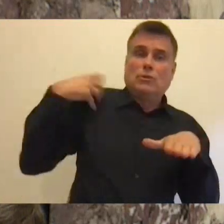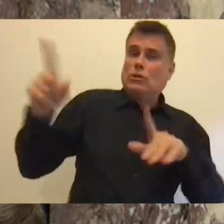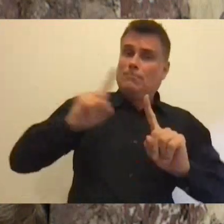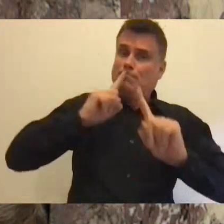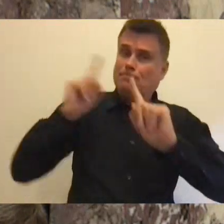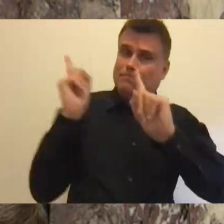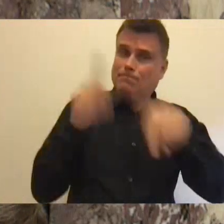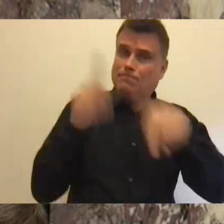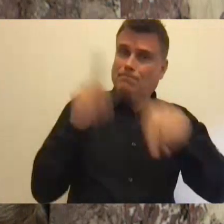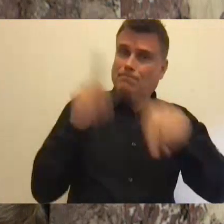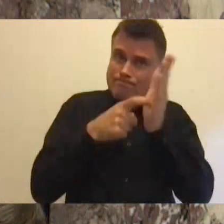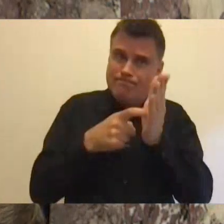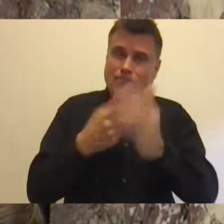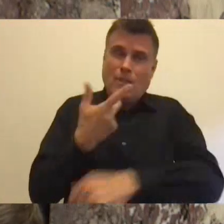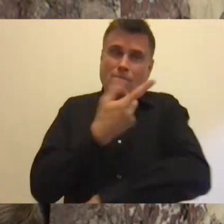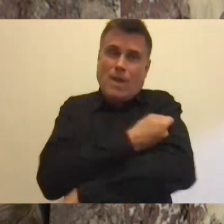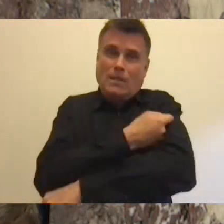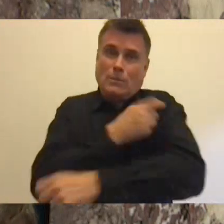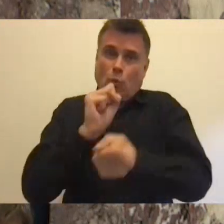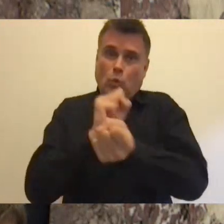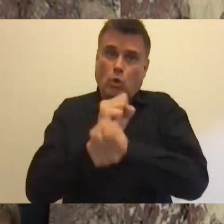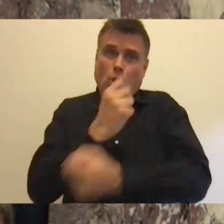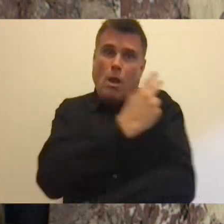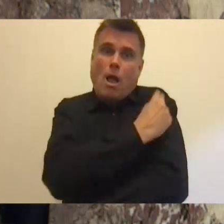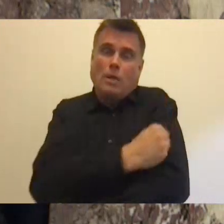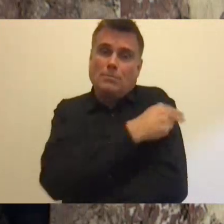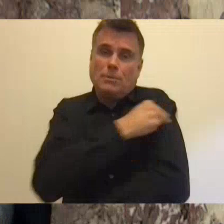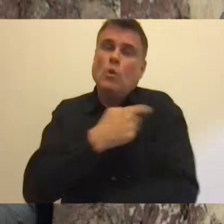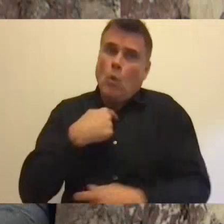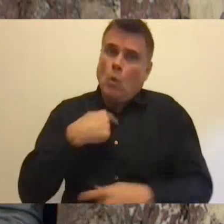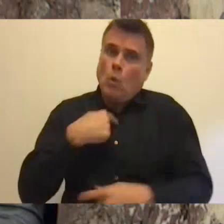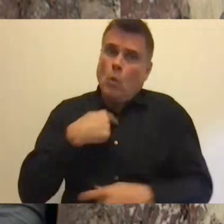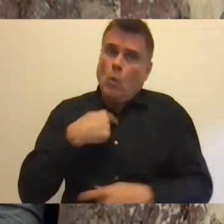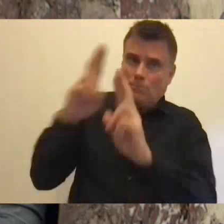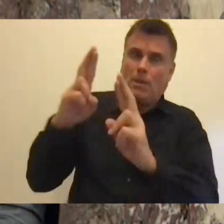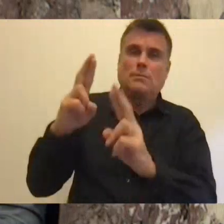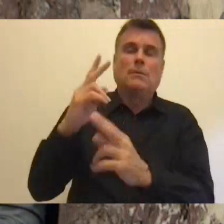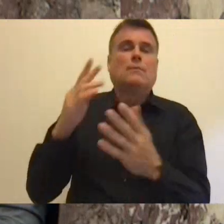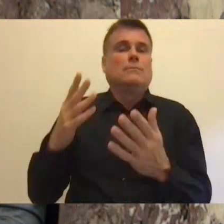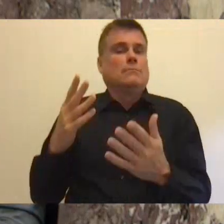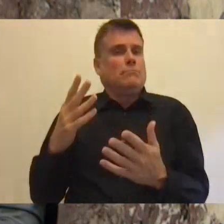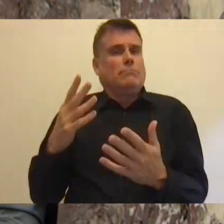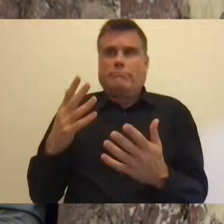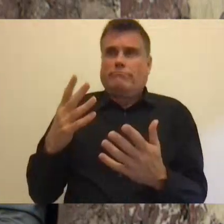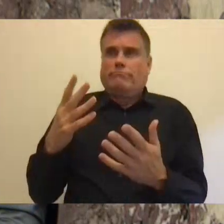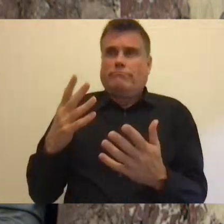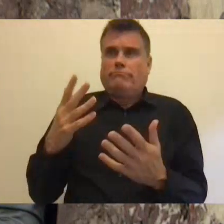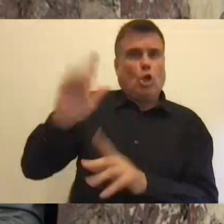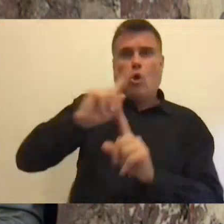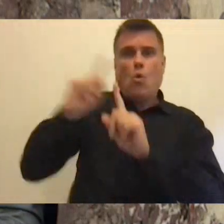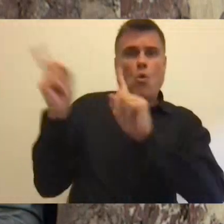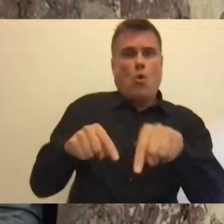Party is advocating and making a different approach, Honourable Speaker. We stick to our position because we support